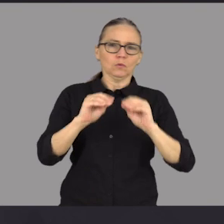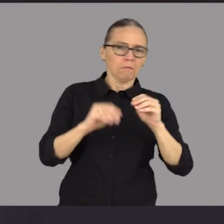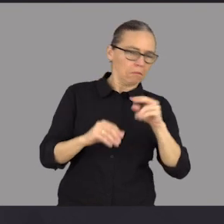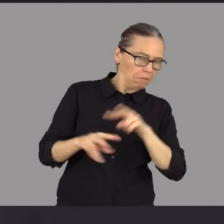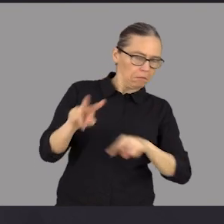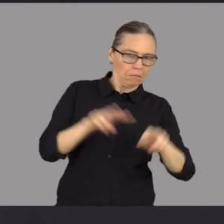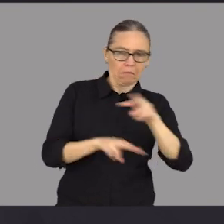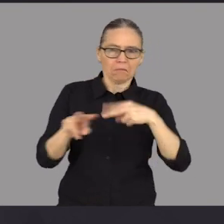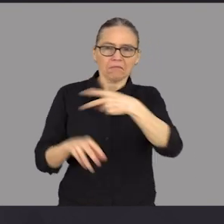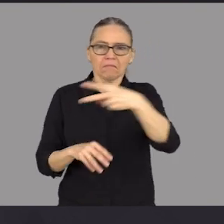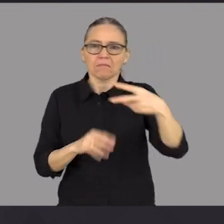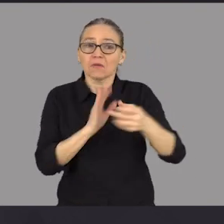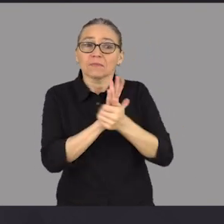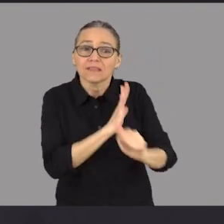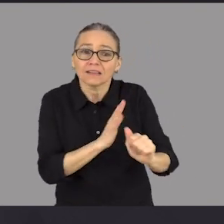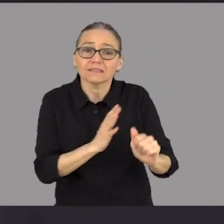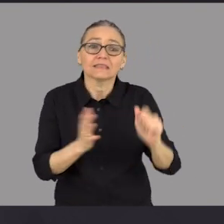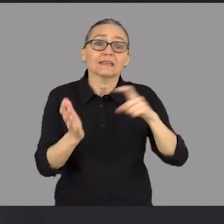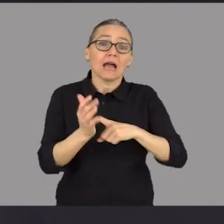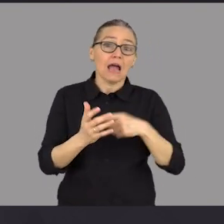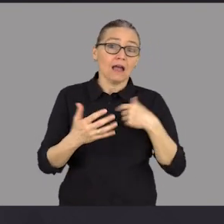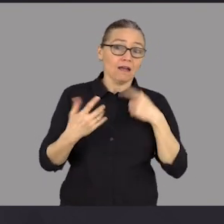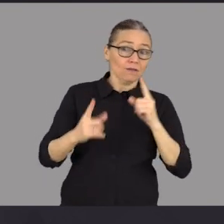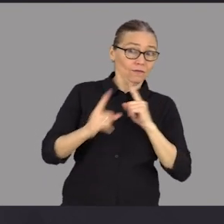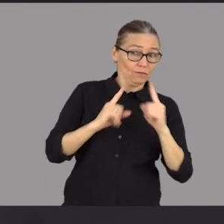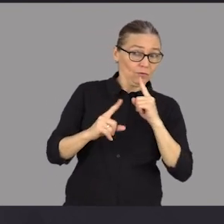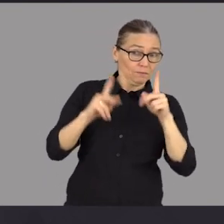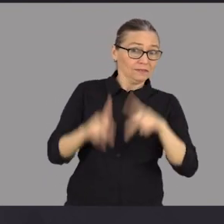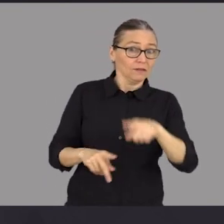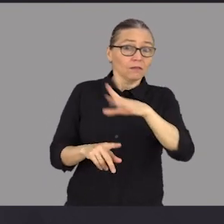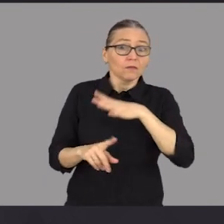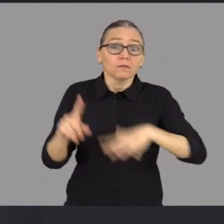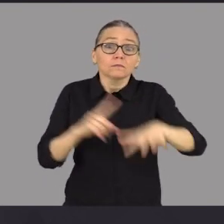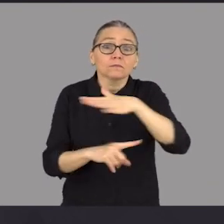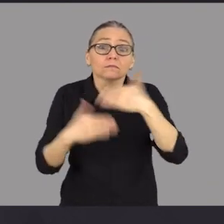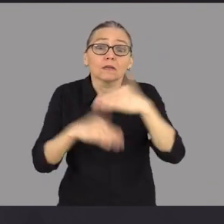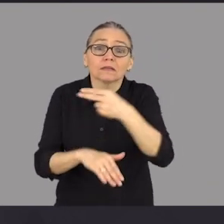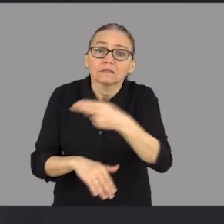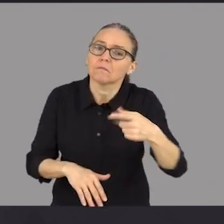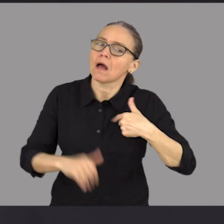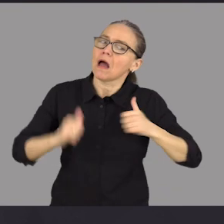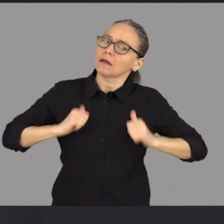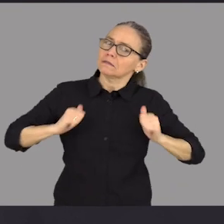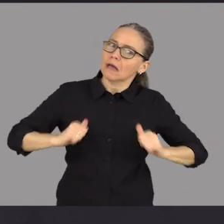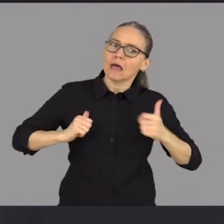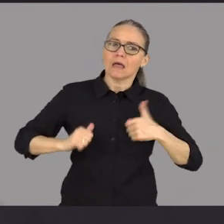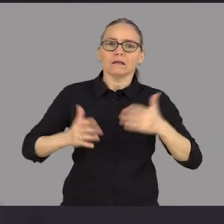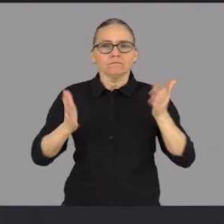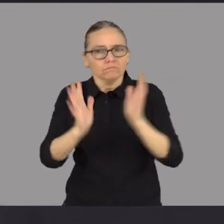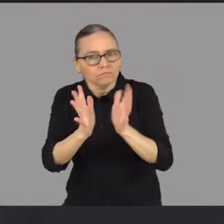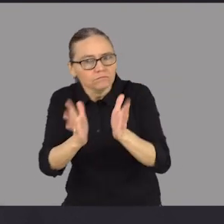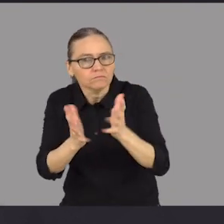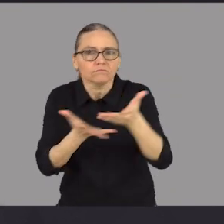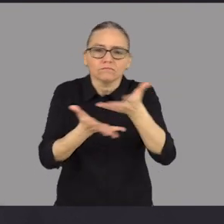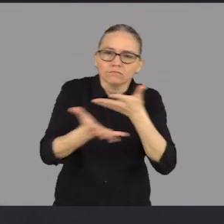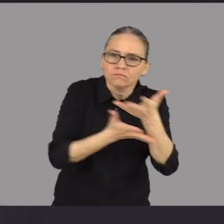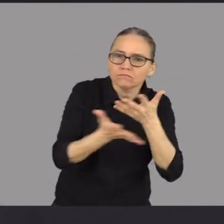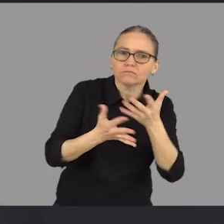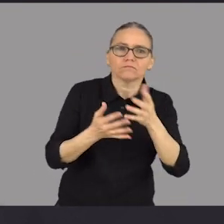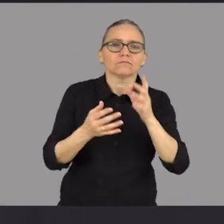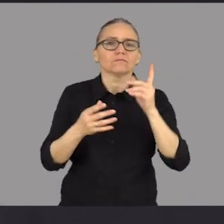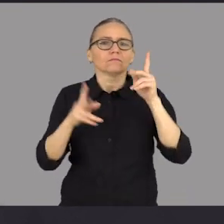And when available, I try to go have a quick chat with them. It allows me to get a first impression and assess some of their